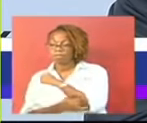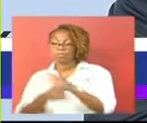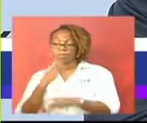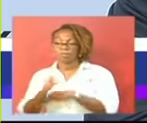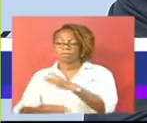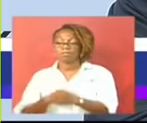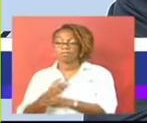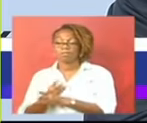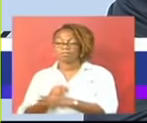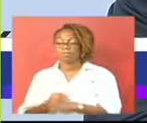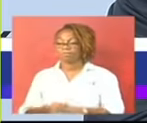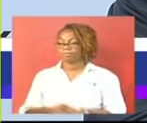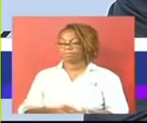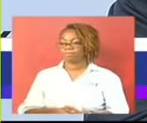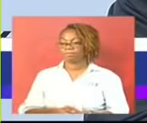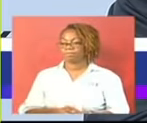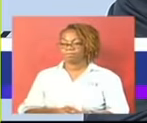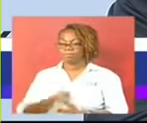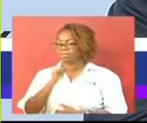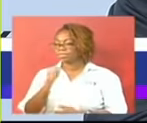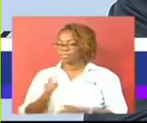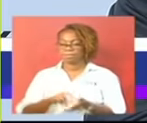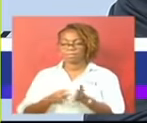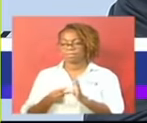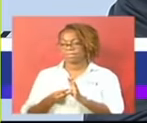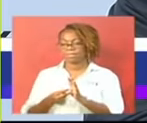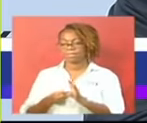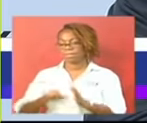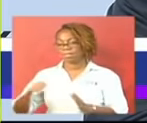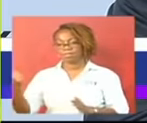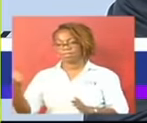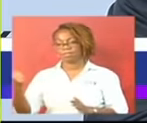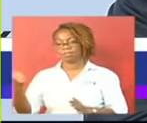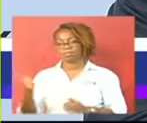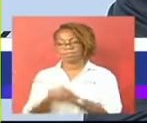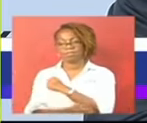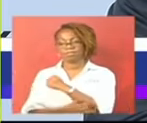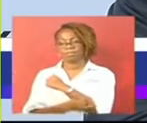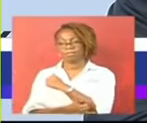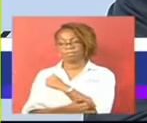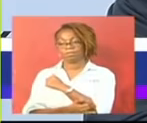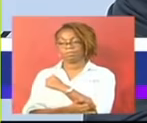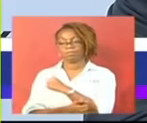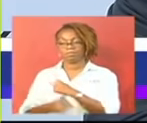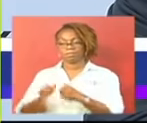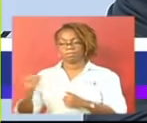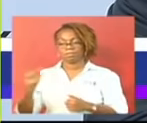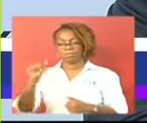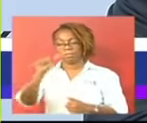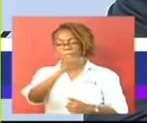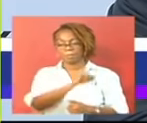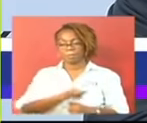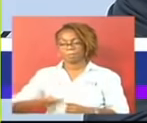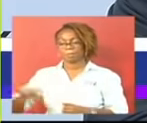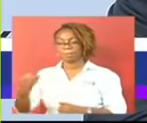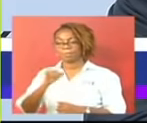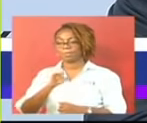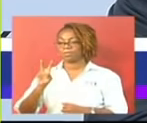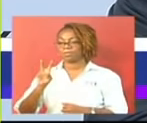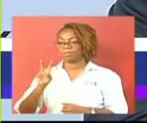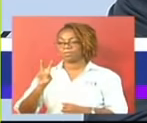doesn't mean that all the other countries in the world are at that figure. And that's the point that we made at the last presser, where we indicated that